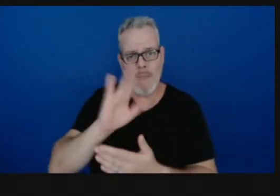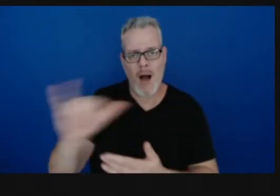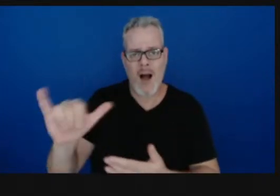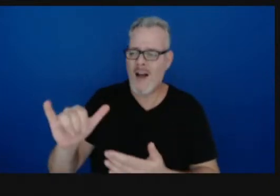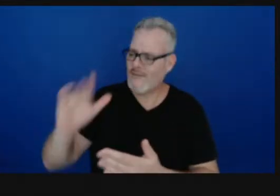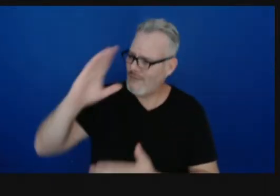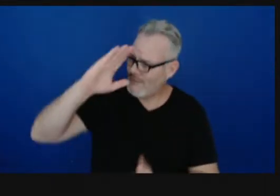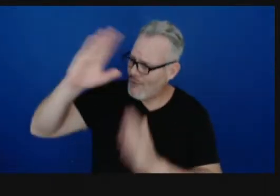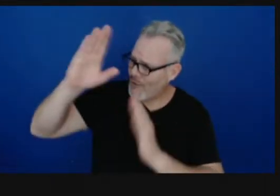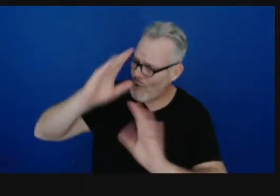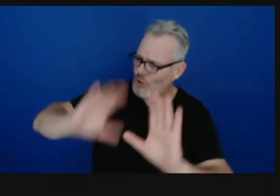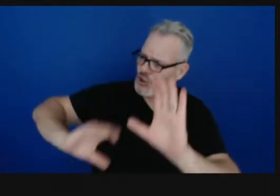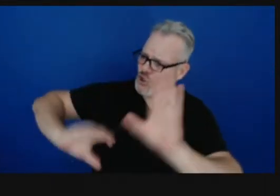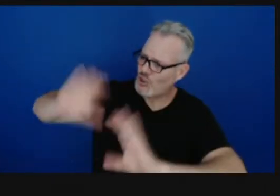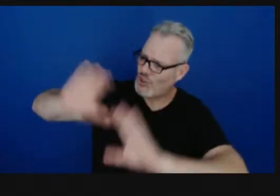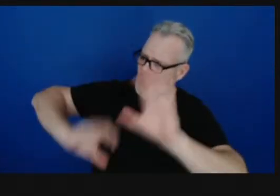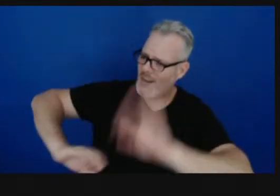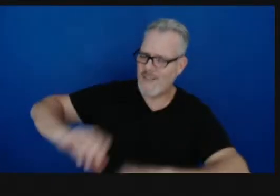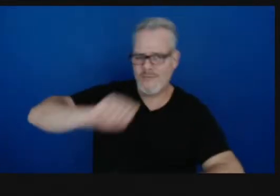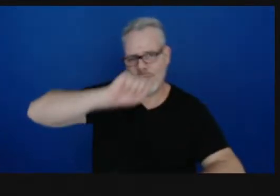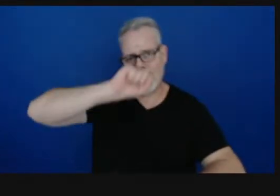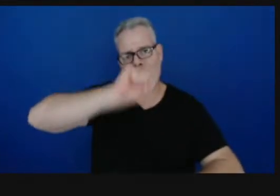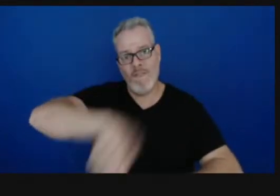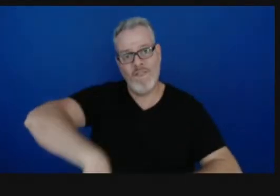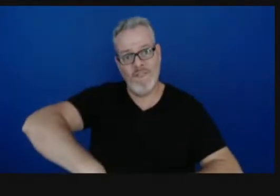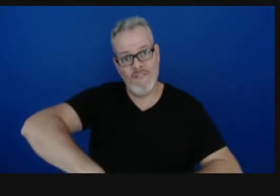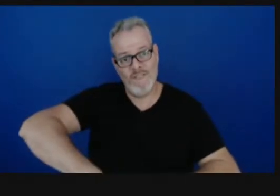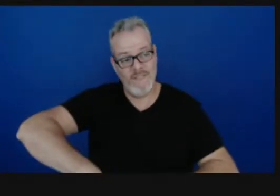Yep. So yeah,